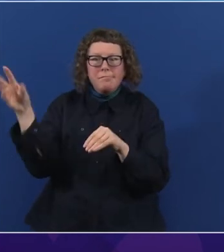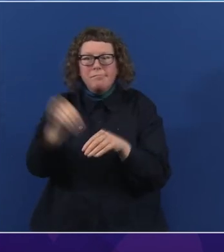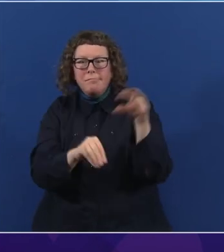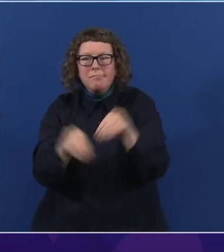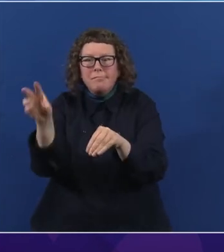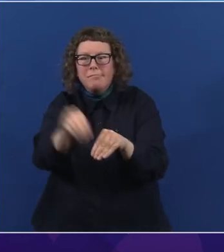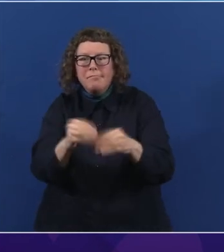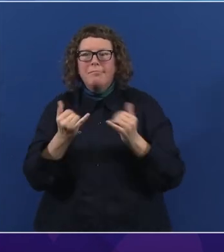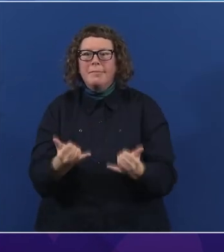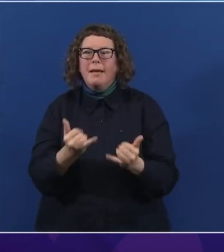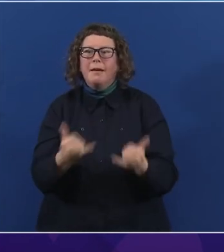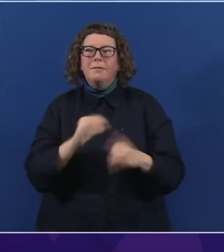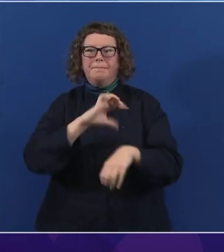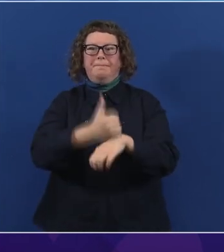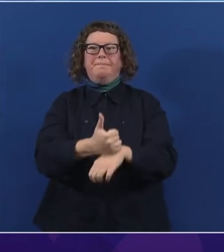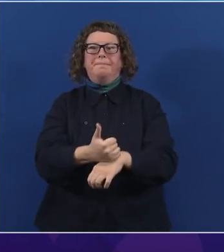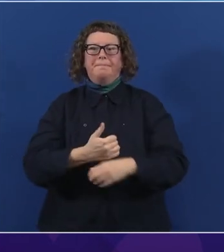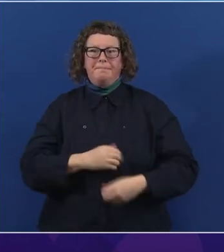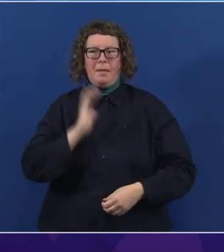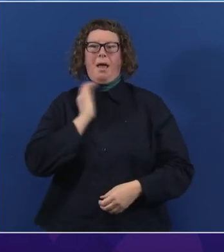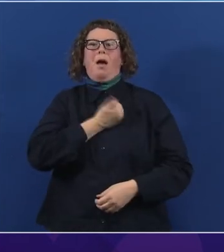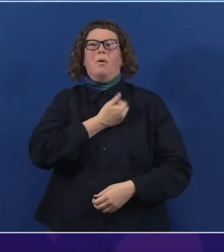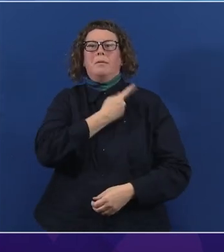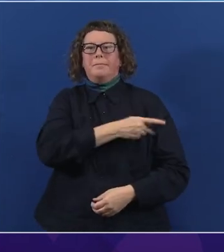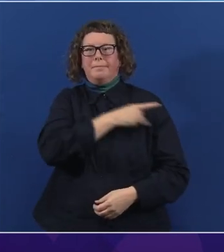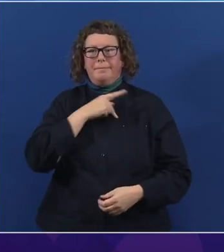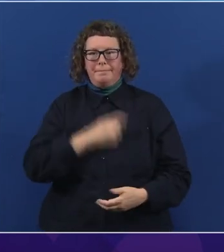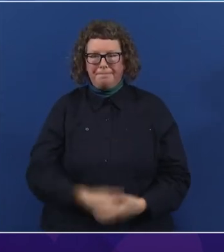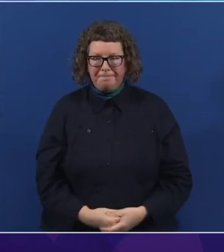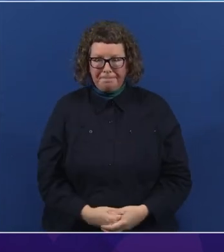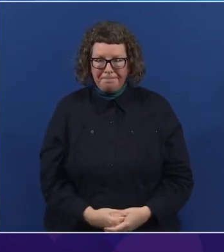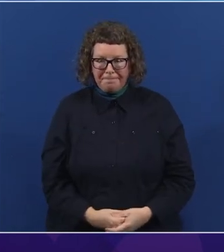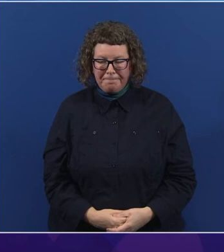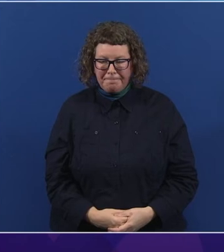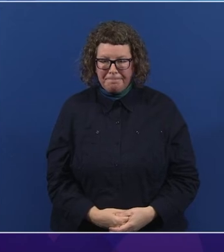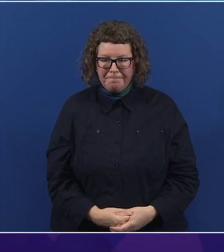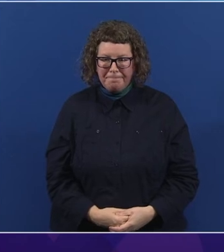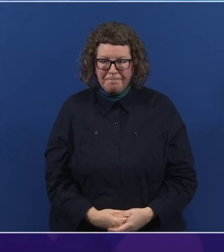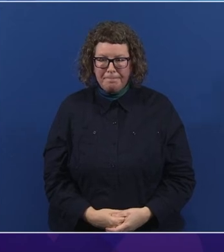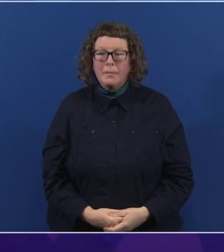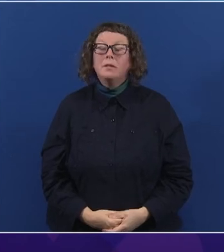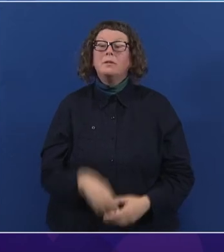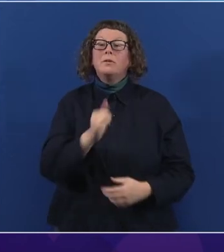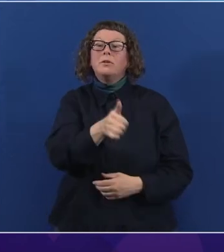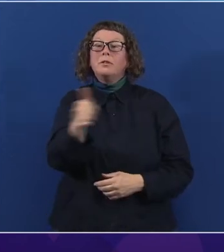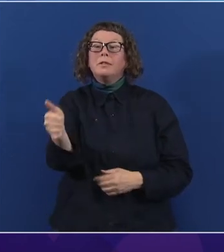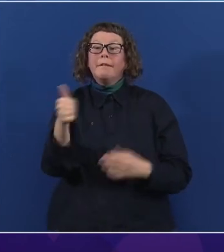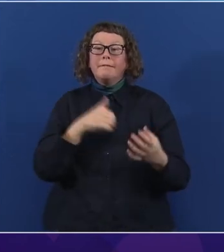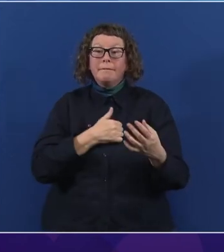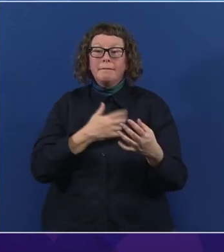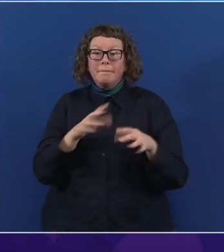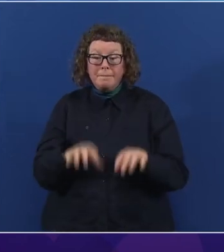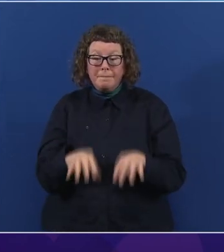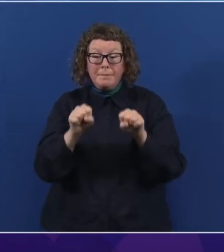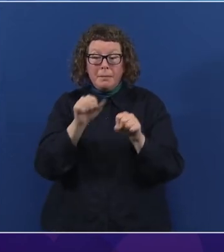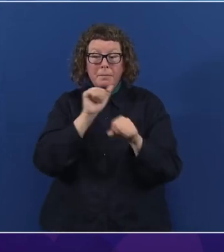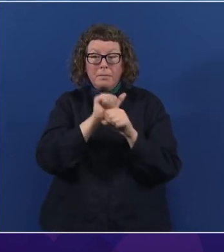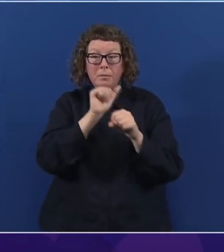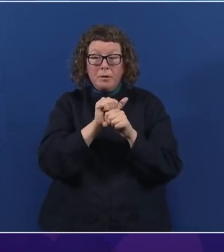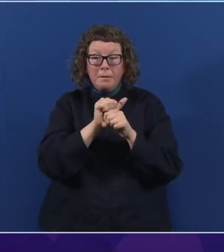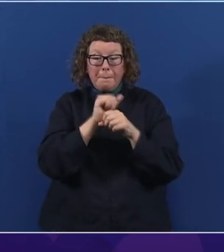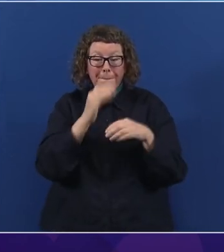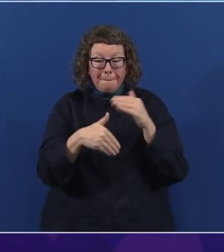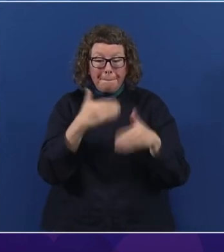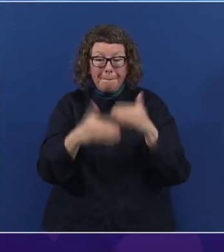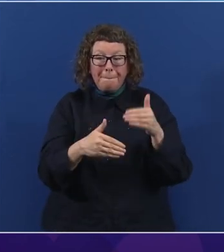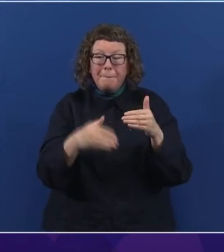moving their operations into our province. So as you build your career, don't think of it as a